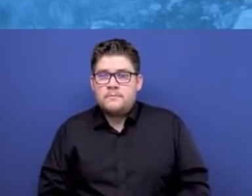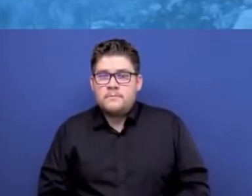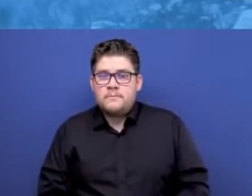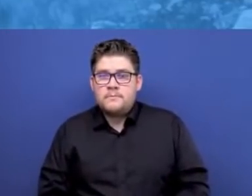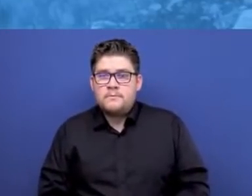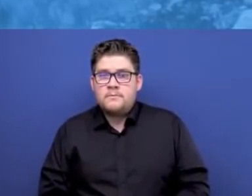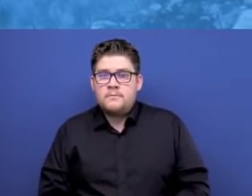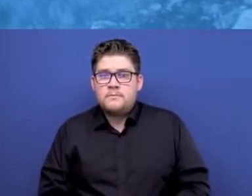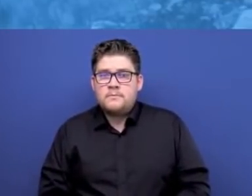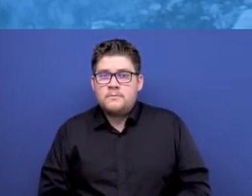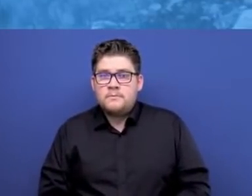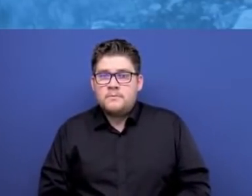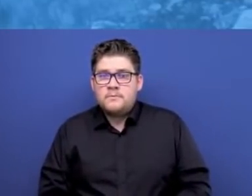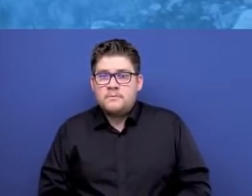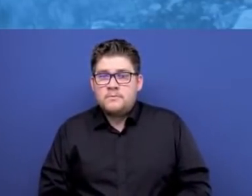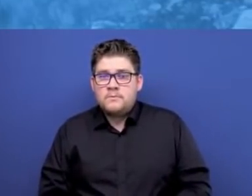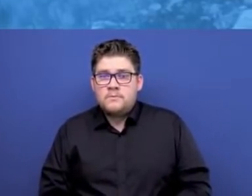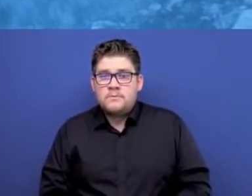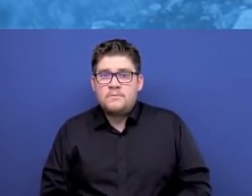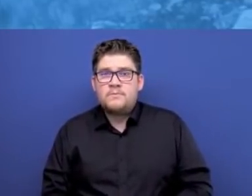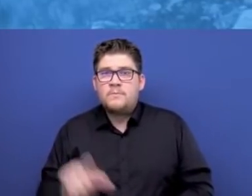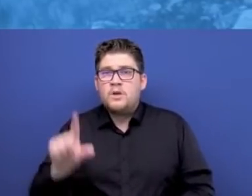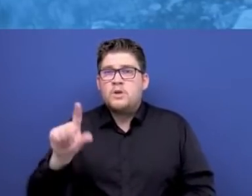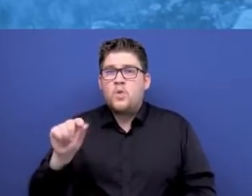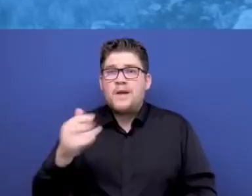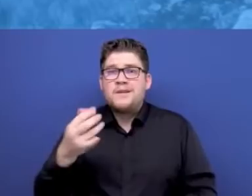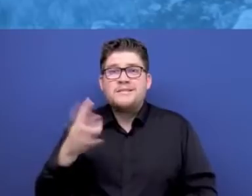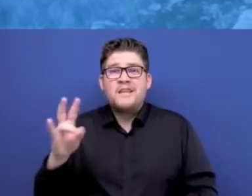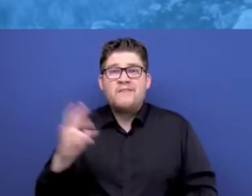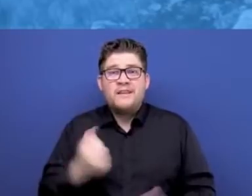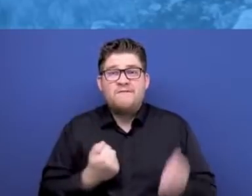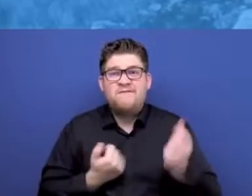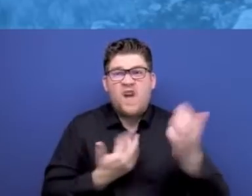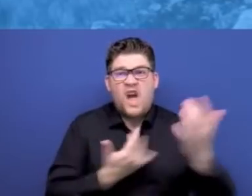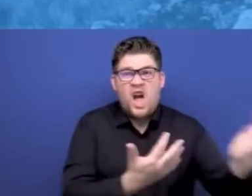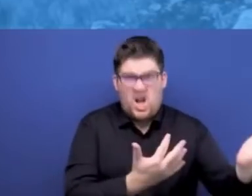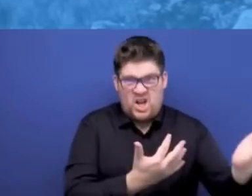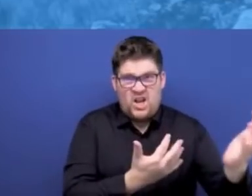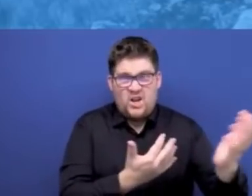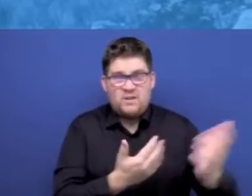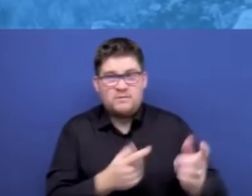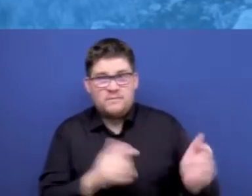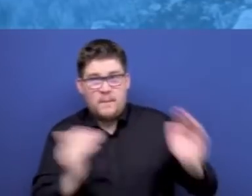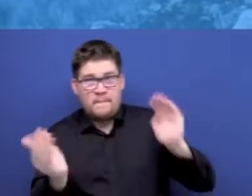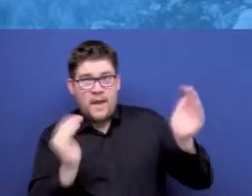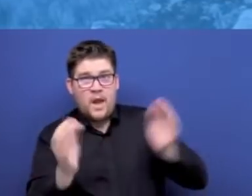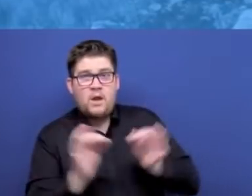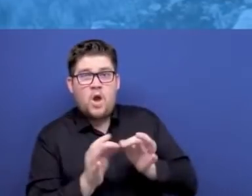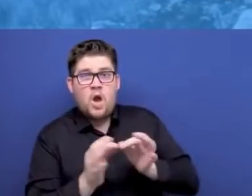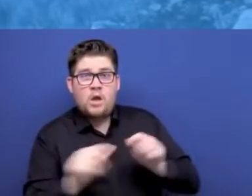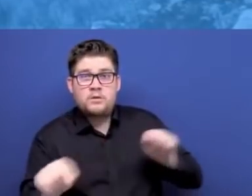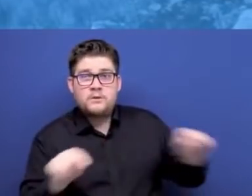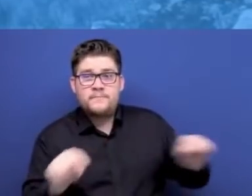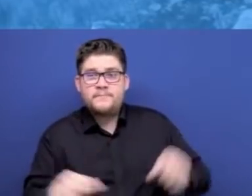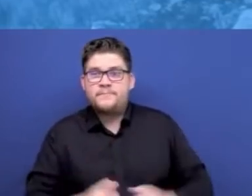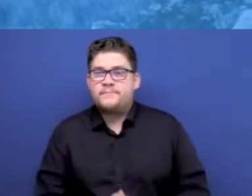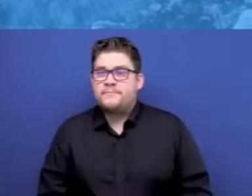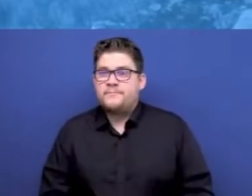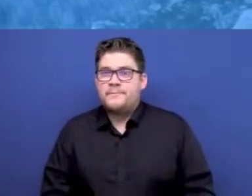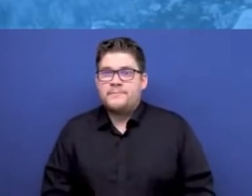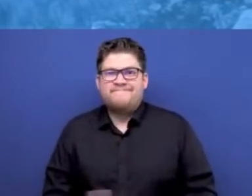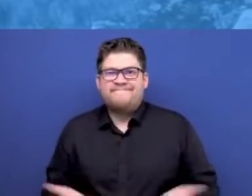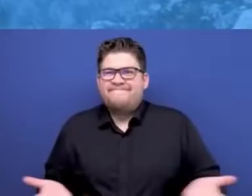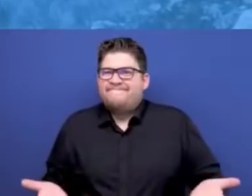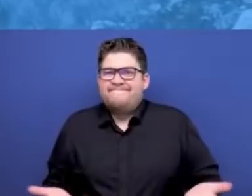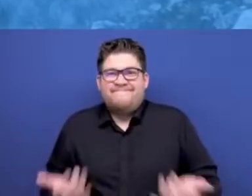Yeah, it's hard to speculate what the final number will be. But the main message that I